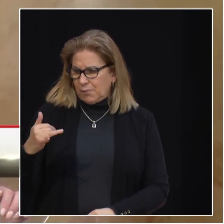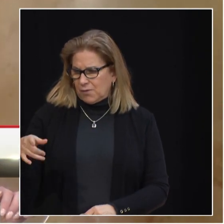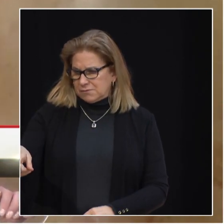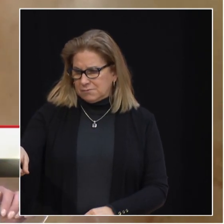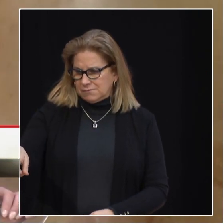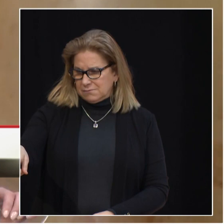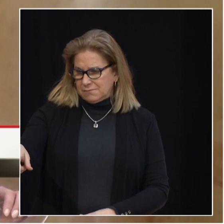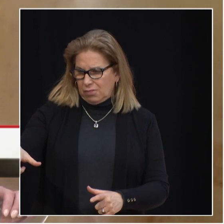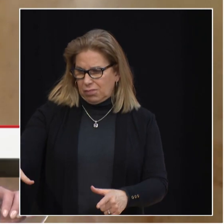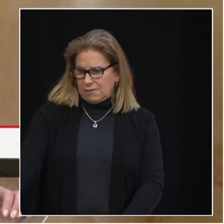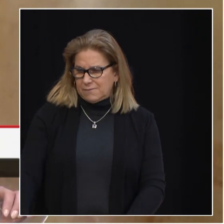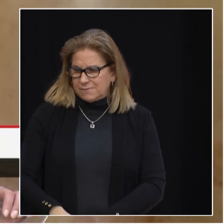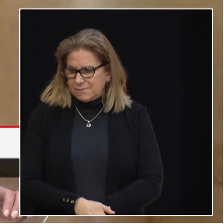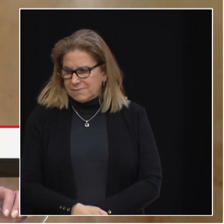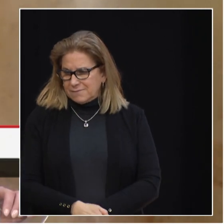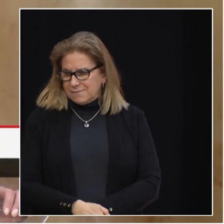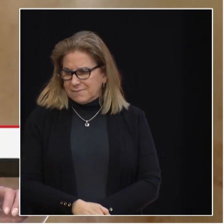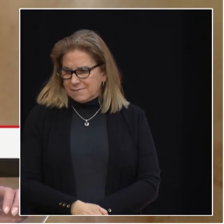the country?